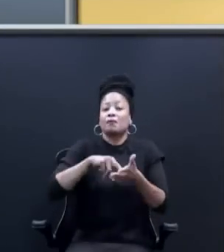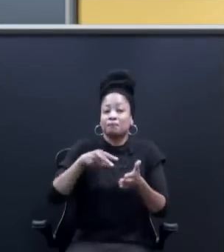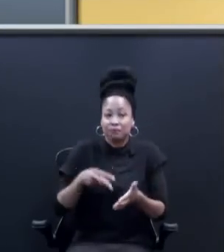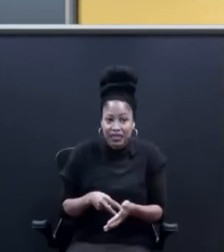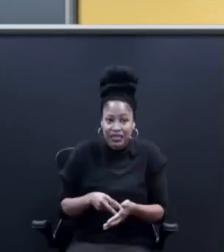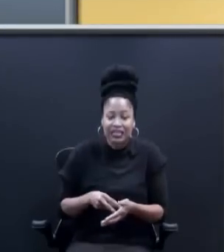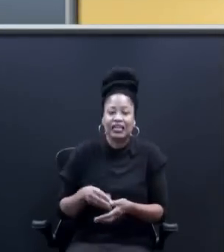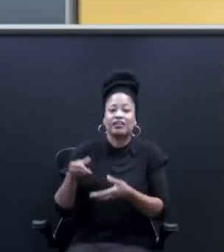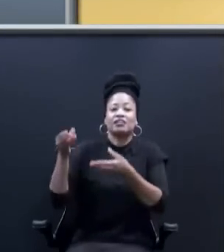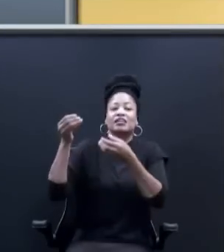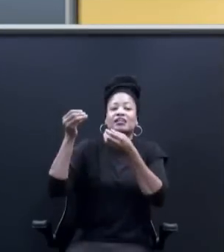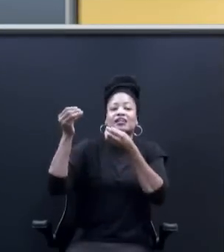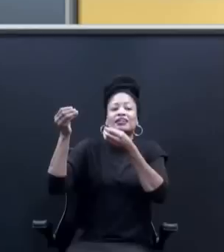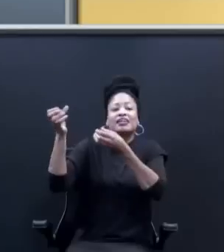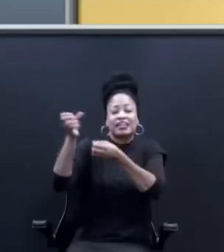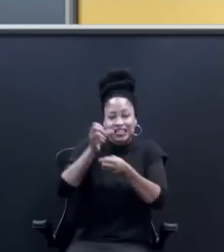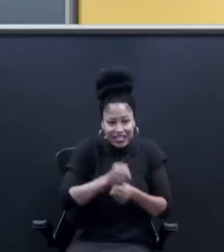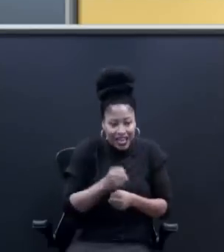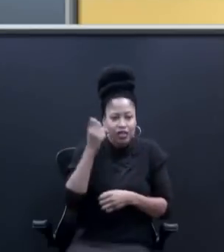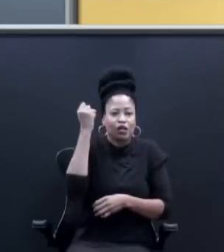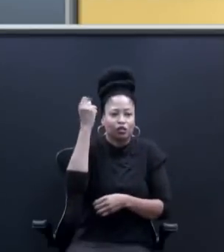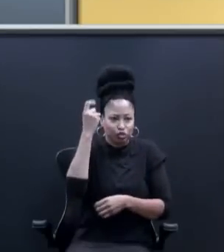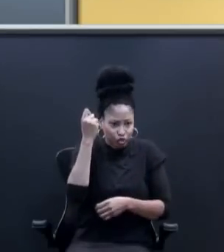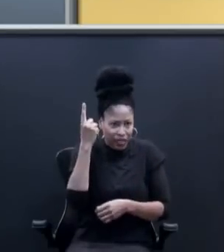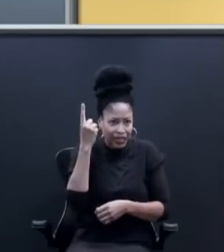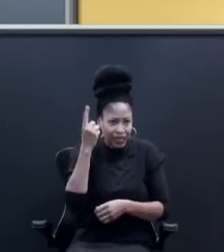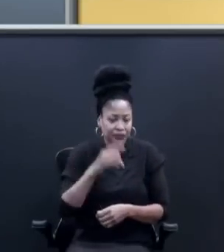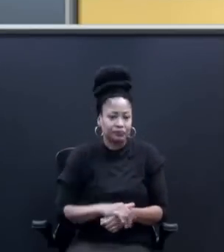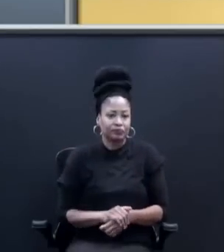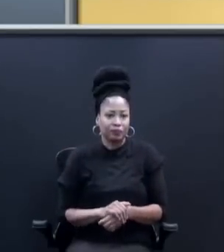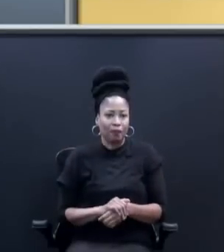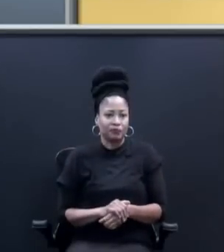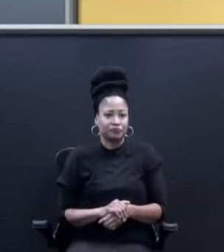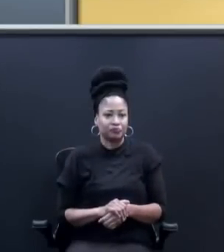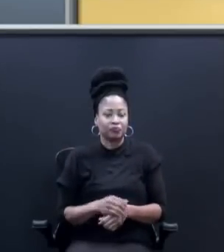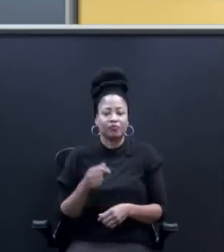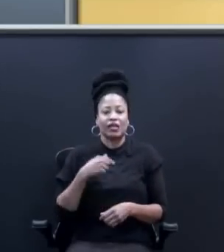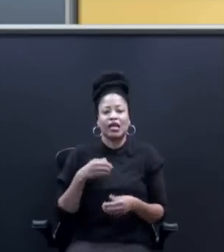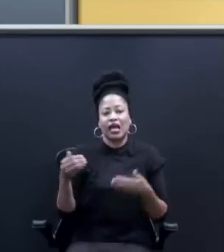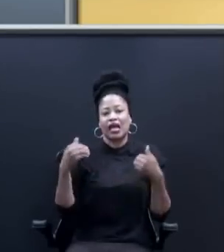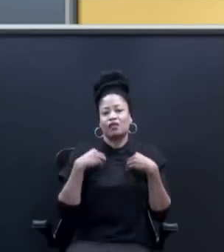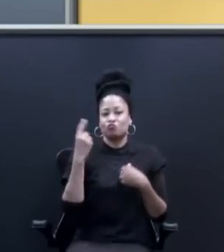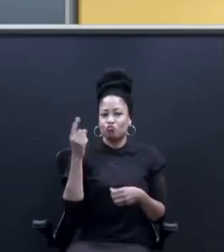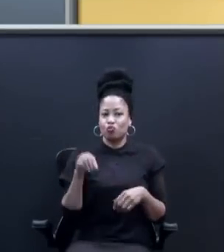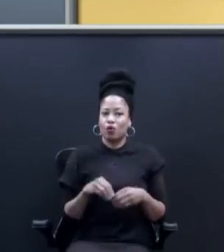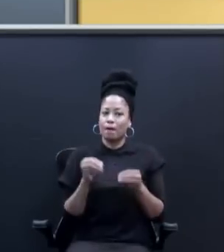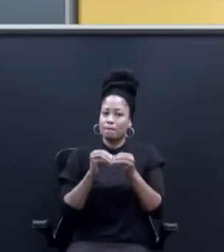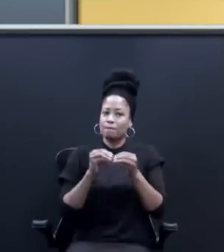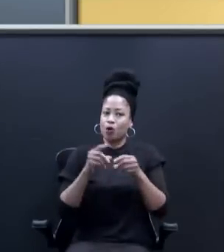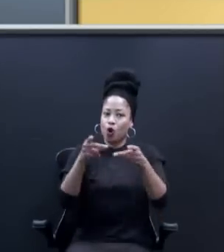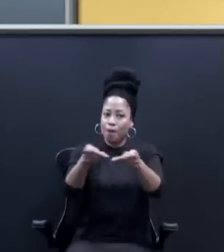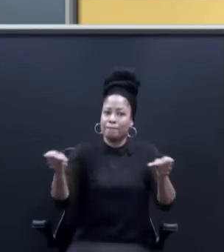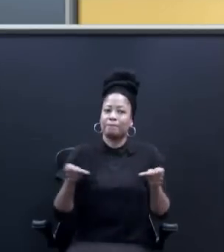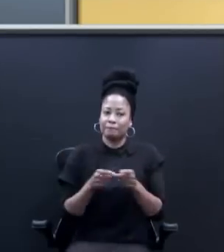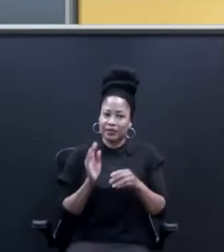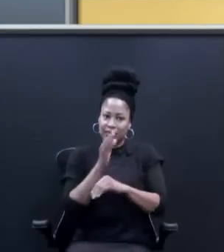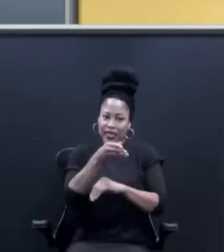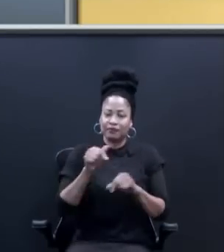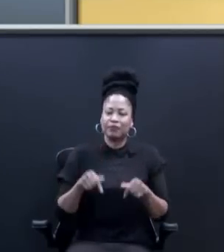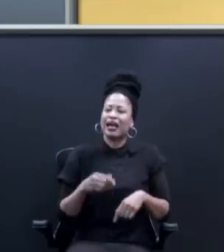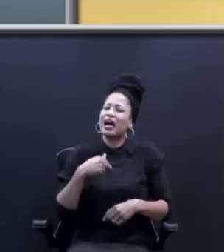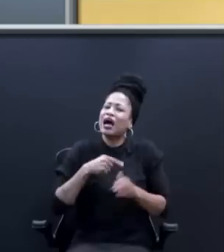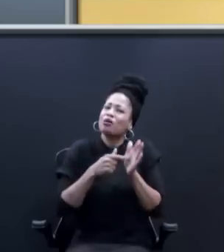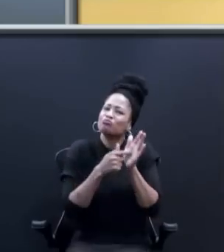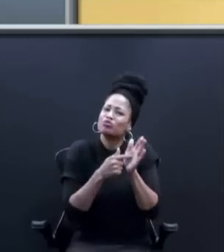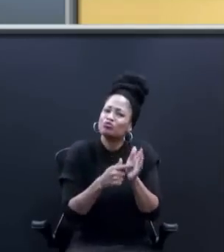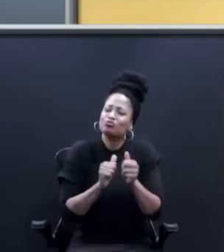Corinthians, the 15th chapter, and that'll be, and I got one more after this. 1 Corinthians chapter 15. I'm just showing you how the Lord